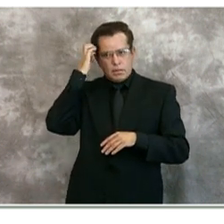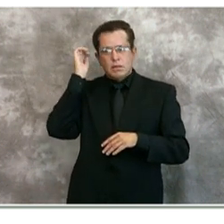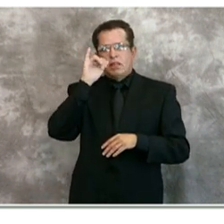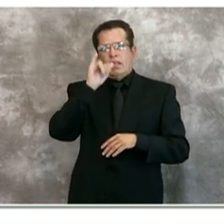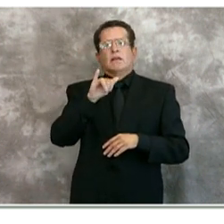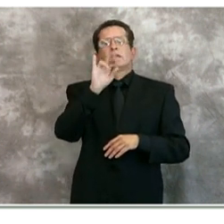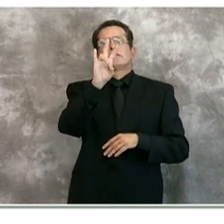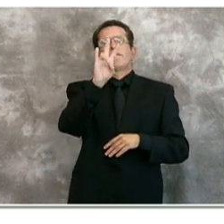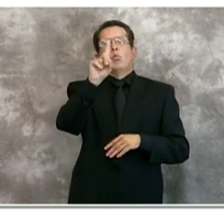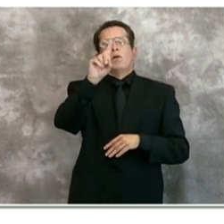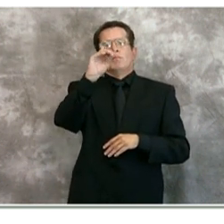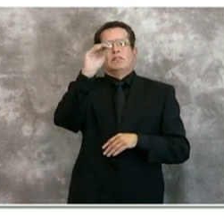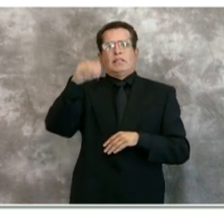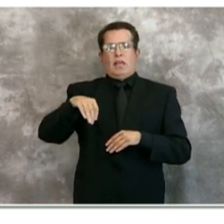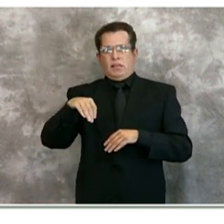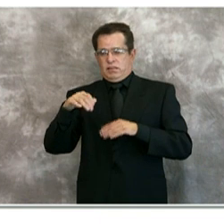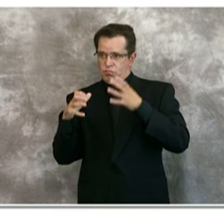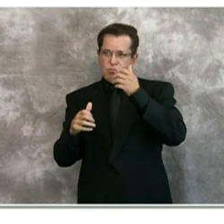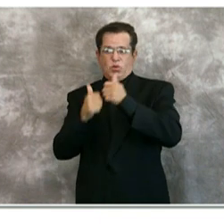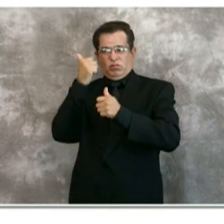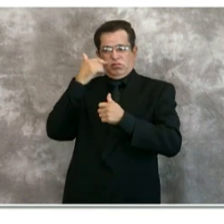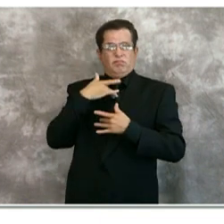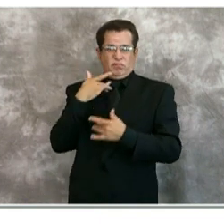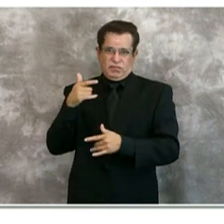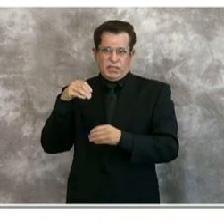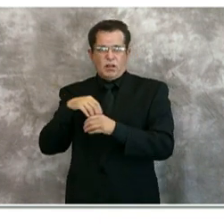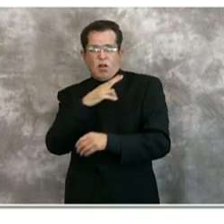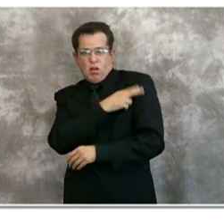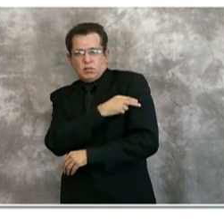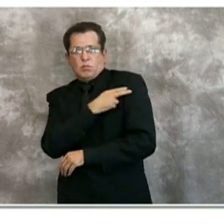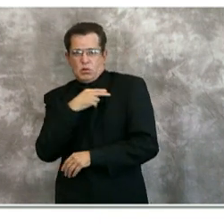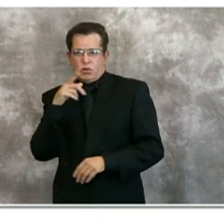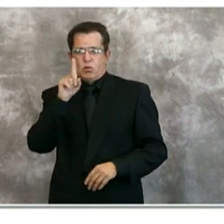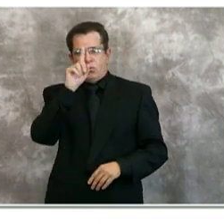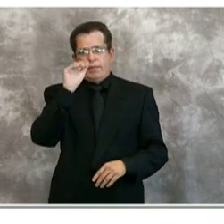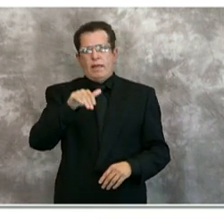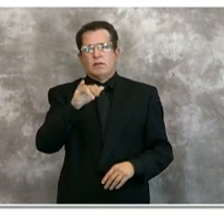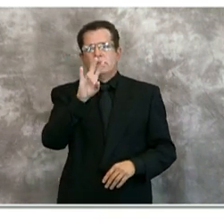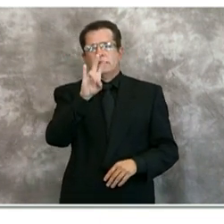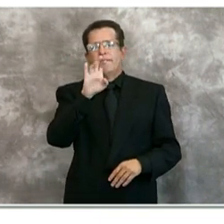71%, which is the majority of those hospitalized at 1,742.